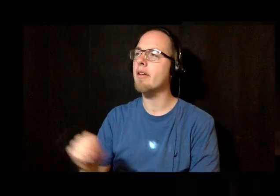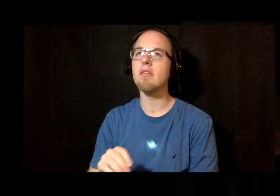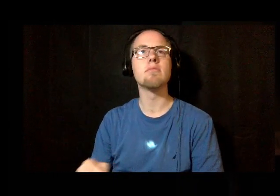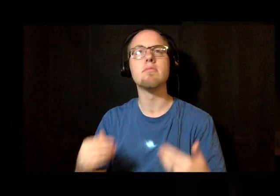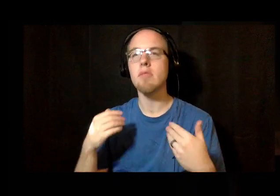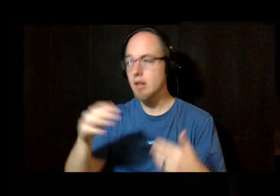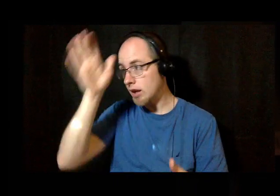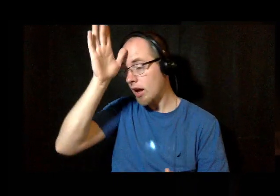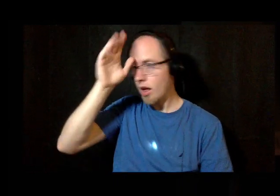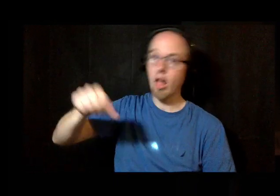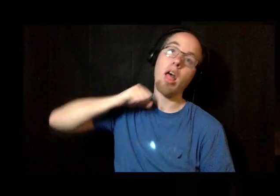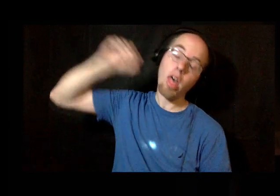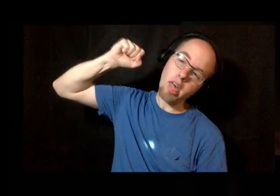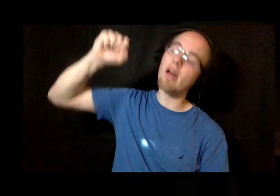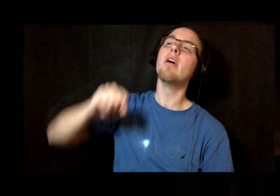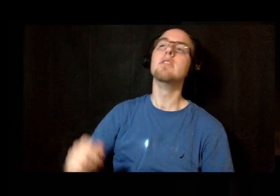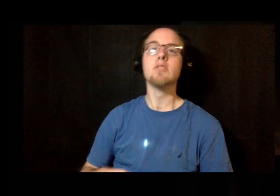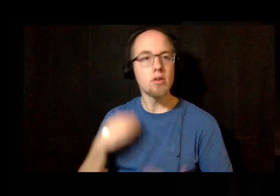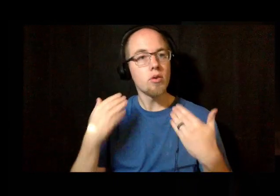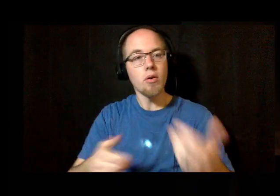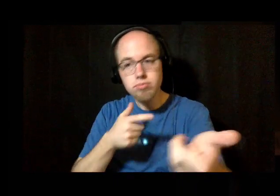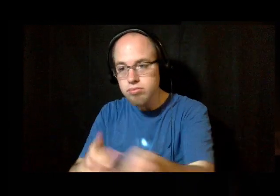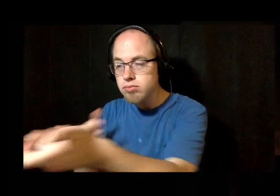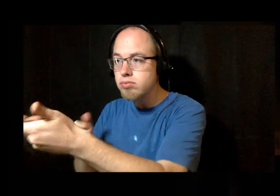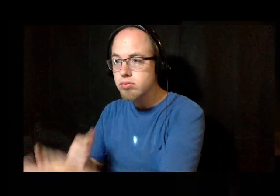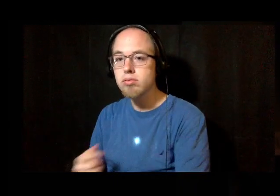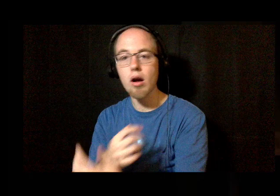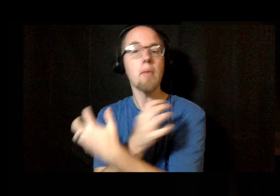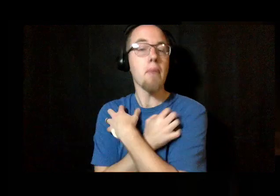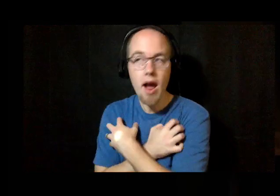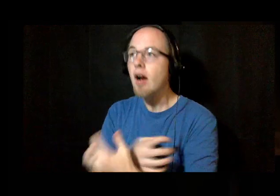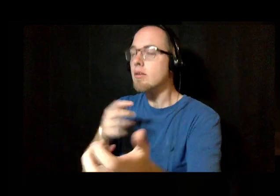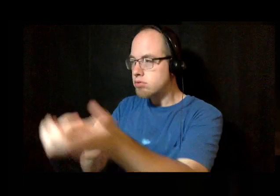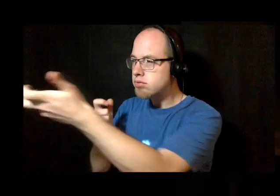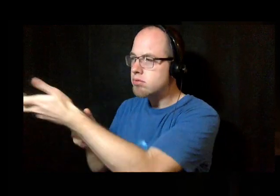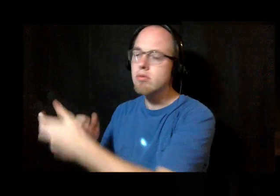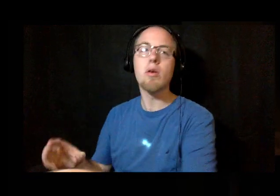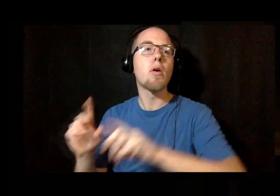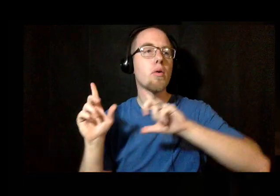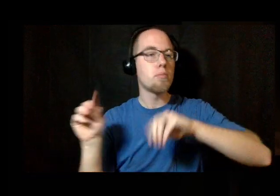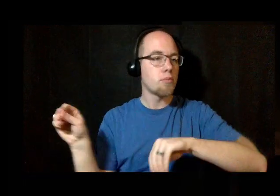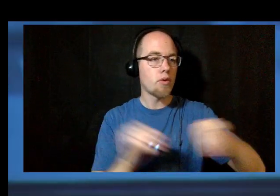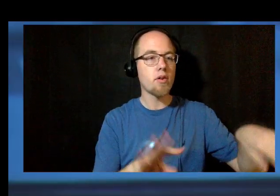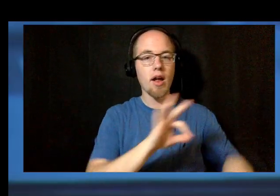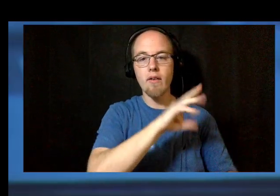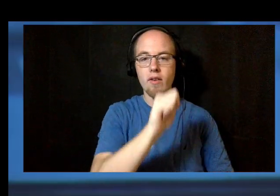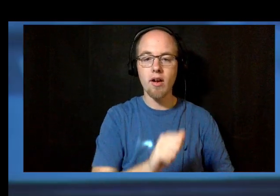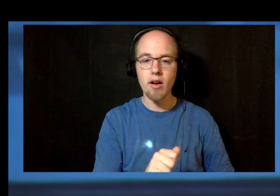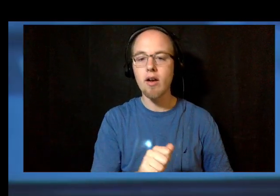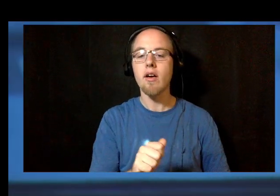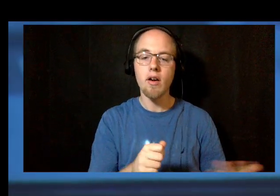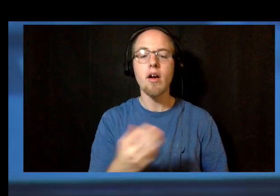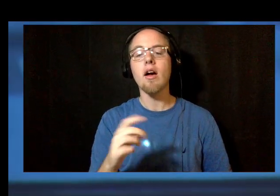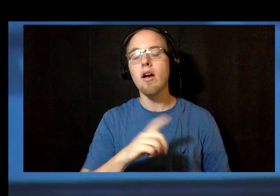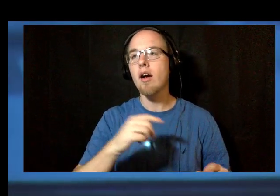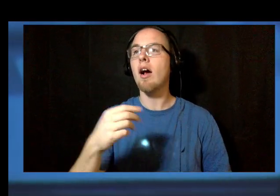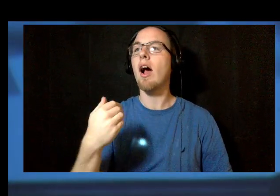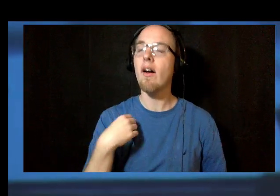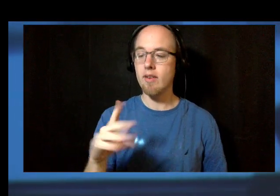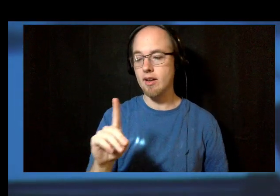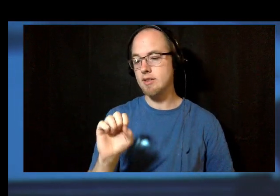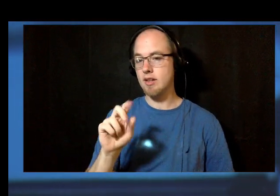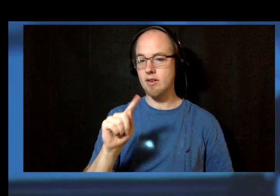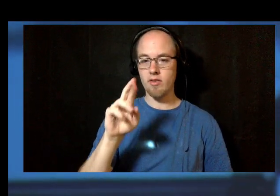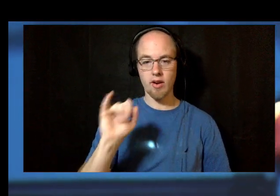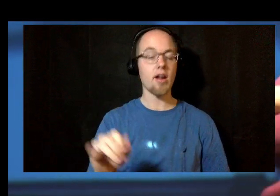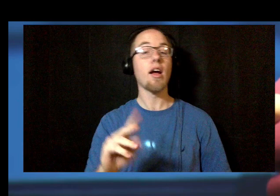reason. Had a car accident, had another kid, went to Africa to kill some wild animals and got dysentery, karma. Published another